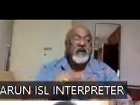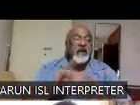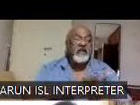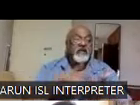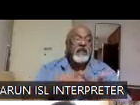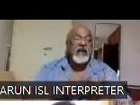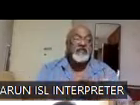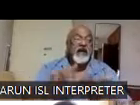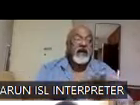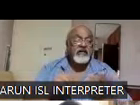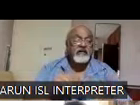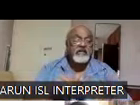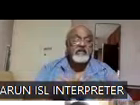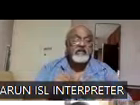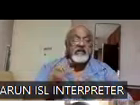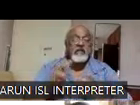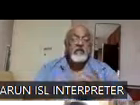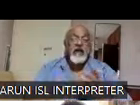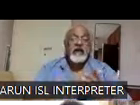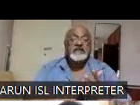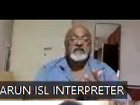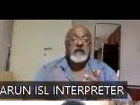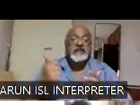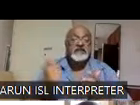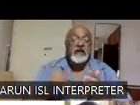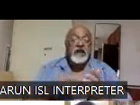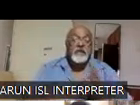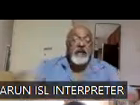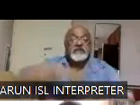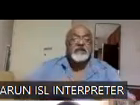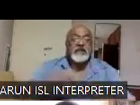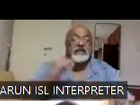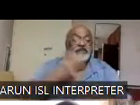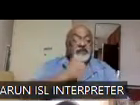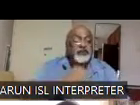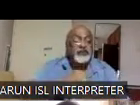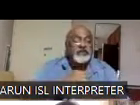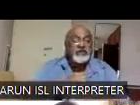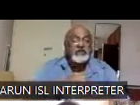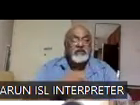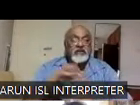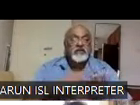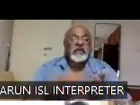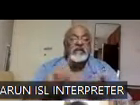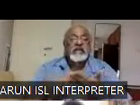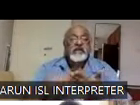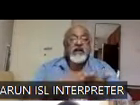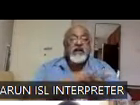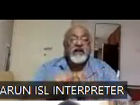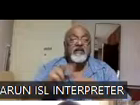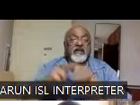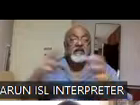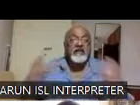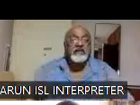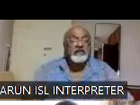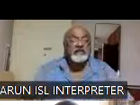institute uh, in Mumbai, in Maharashtra. She founded Meena Foundation, an organization